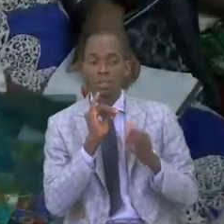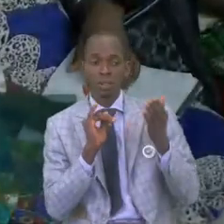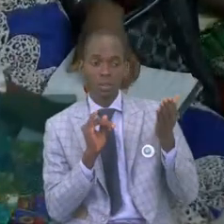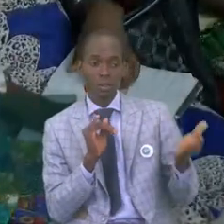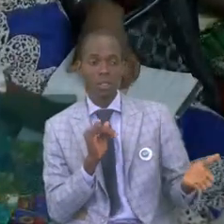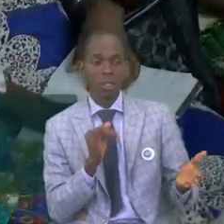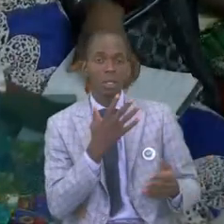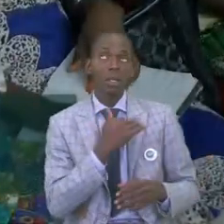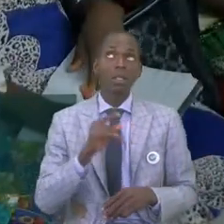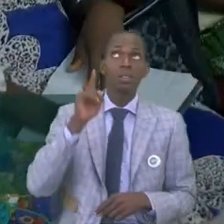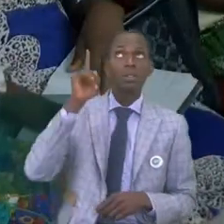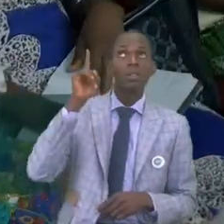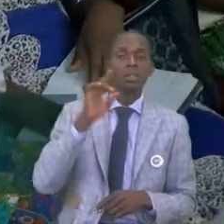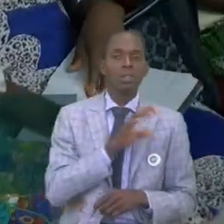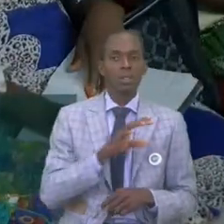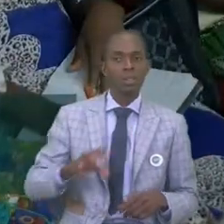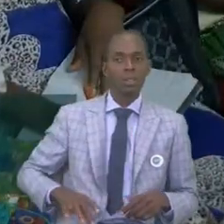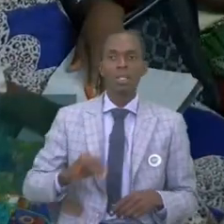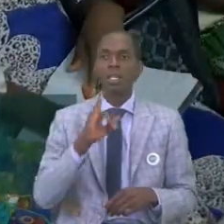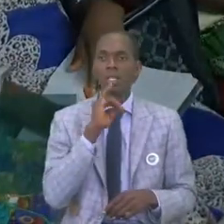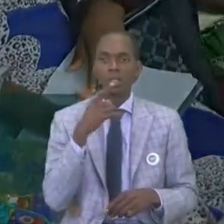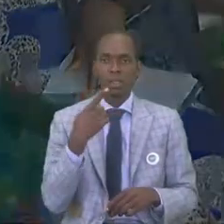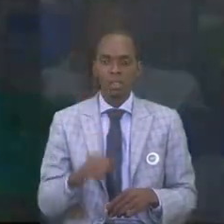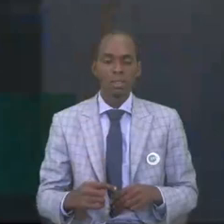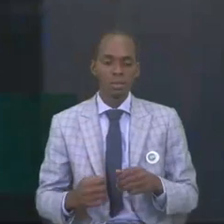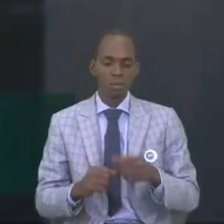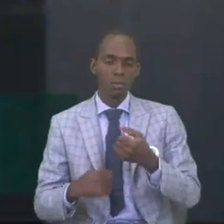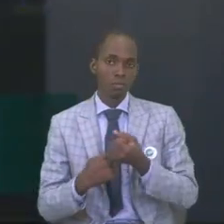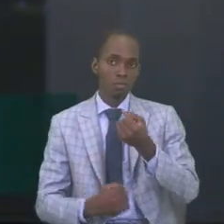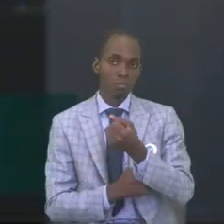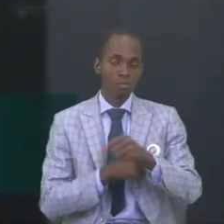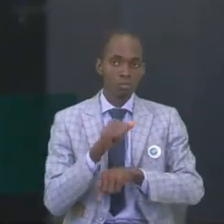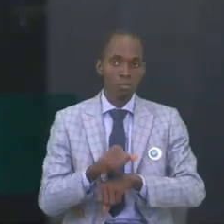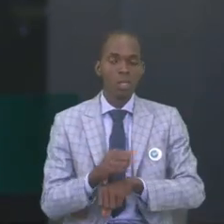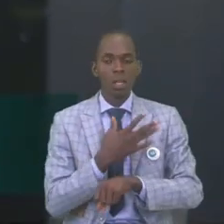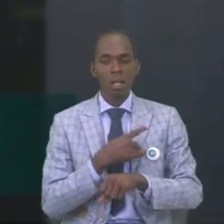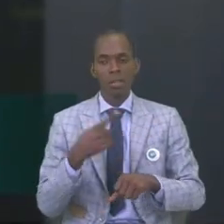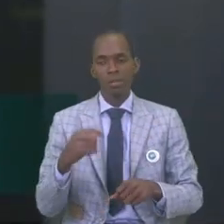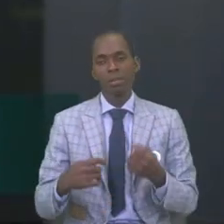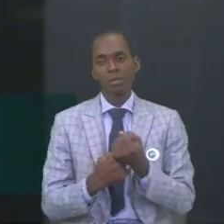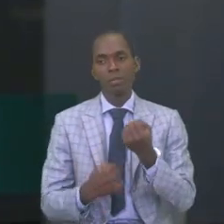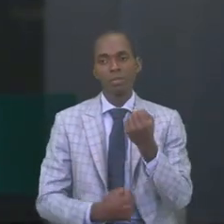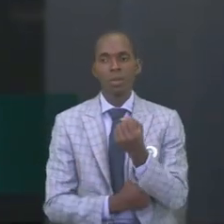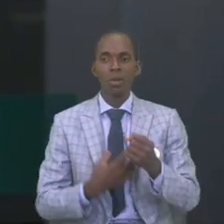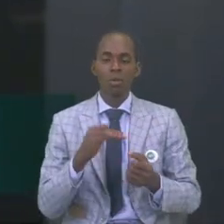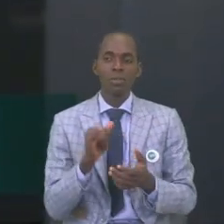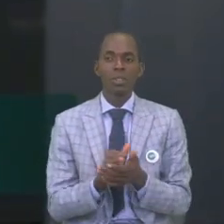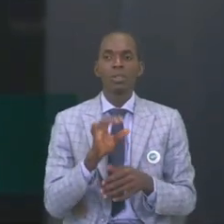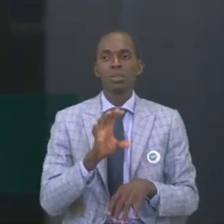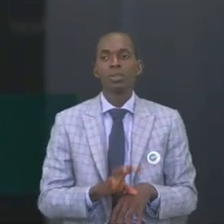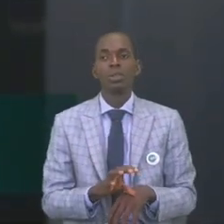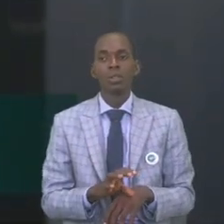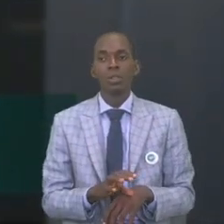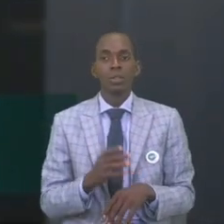the cornerstone. He is the foundation of that church. And so, you know, we're talking about a